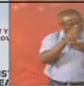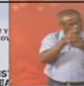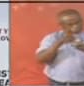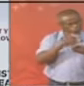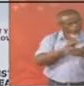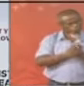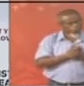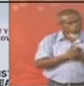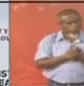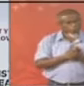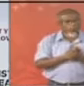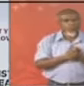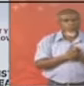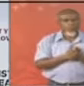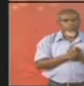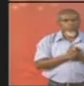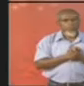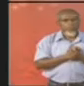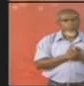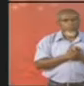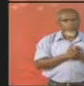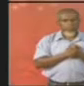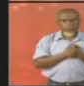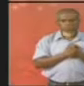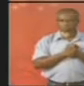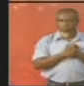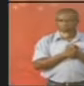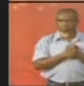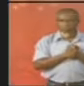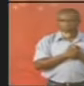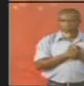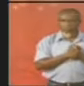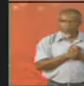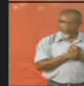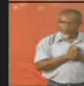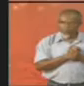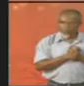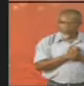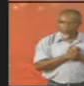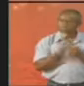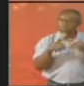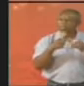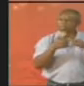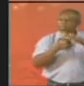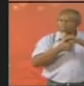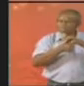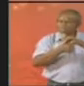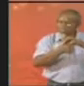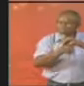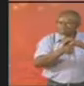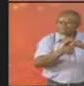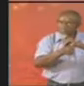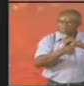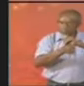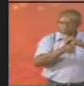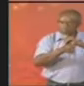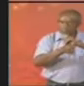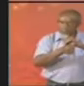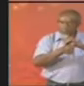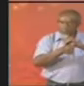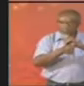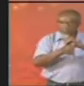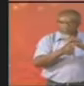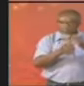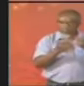ago. It has to do with the turtle nesting season that opened on Monday.